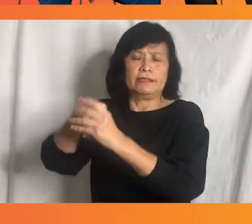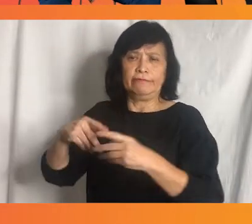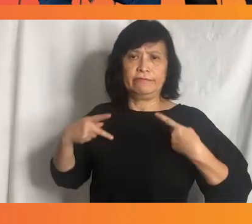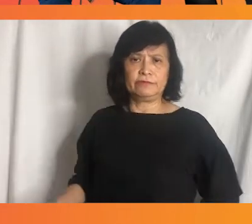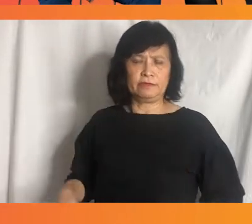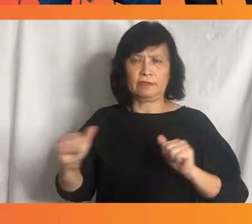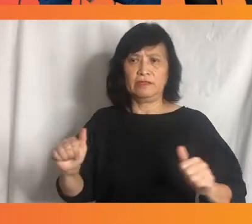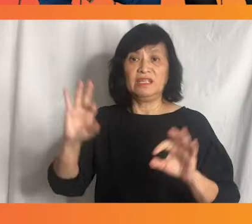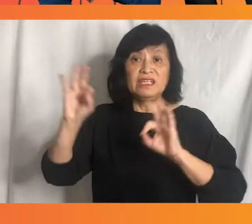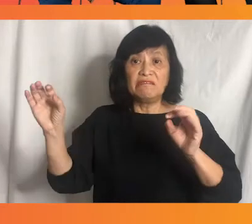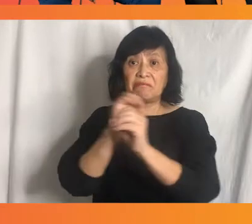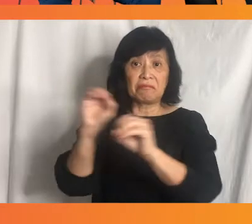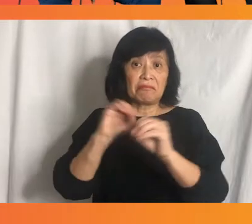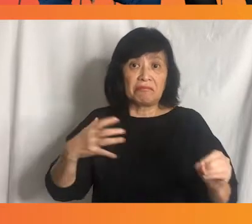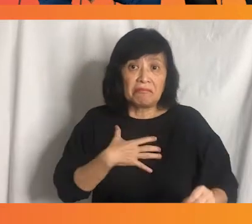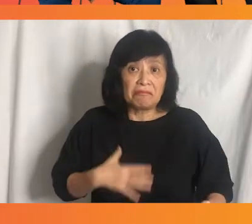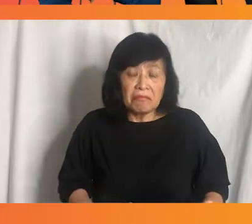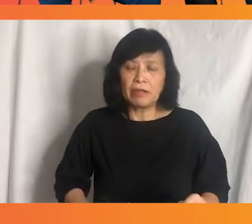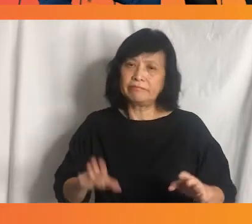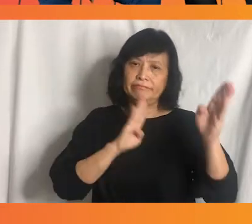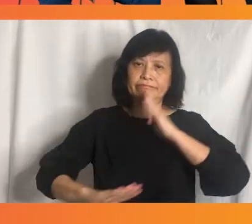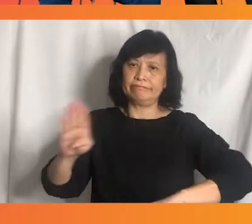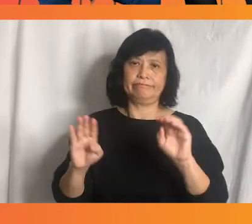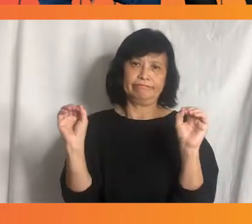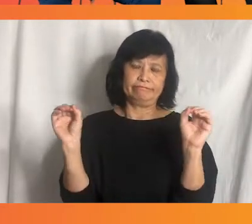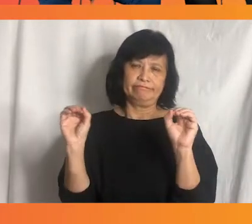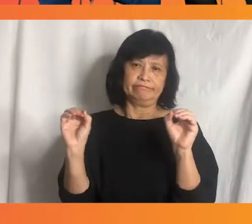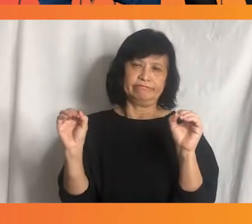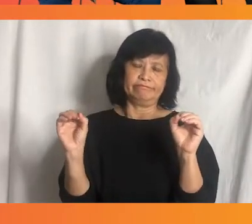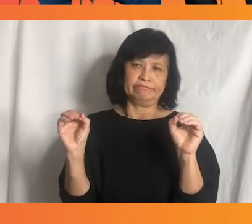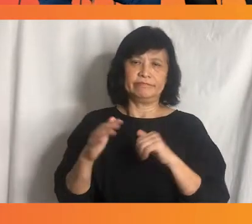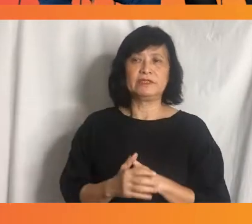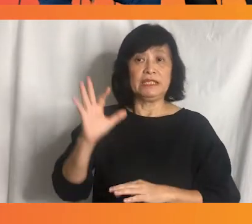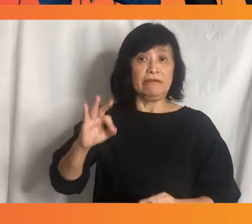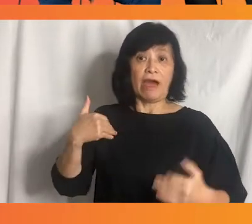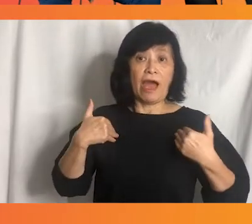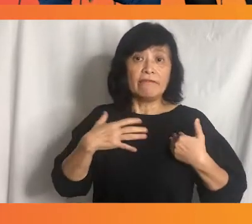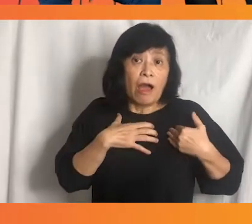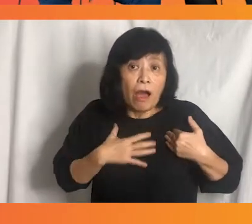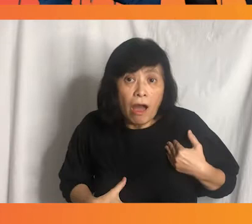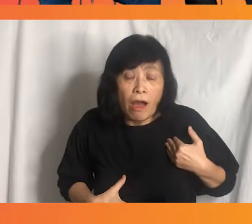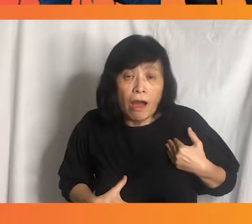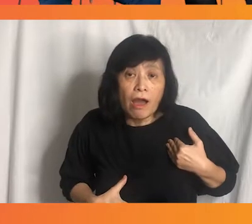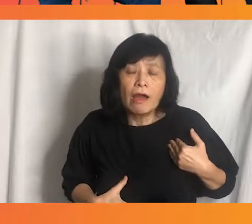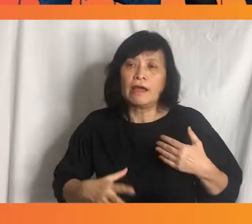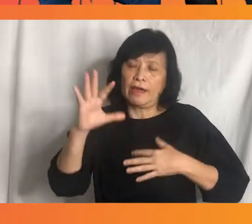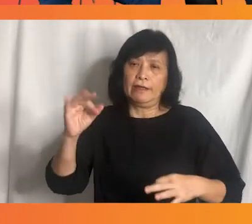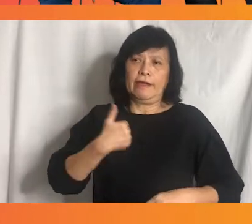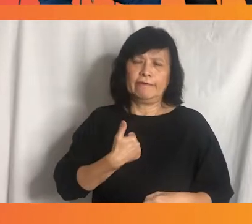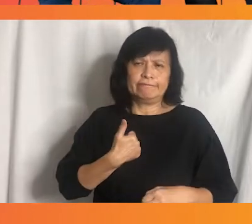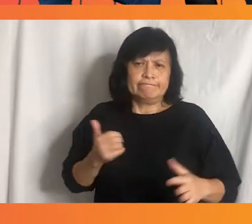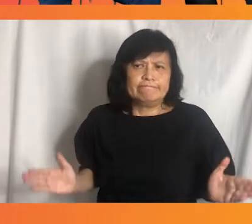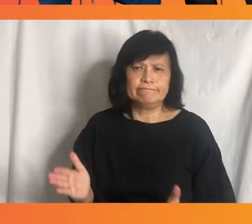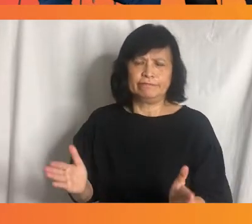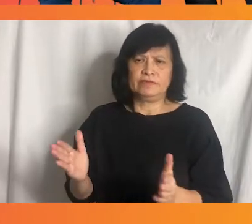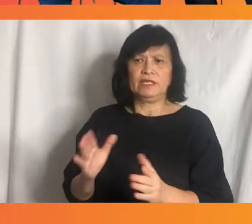no intent, the behavior will not take place. If there is intent, however, then having self-efficacy,